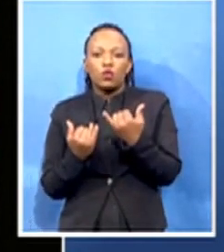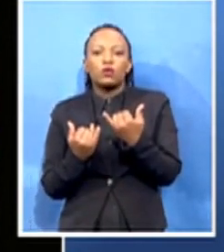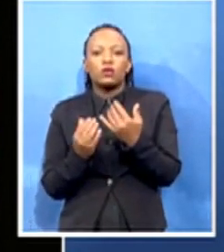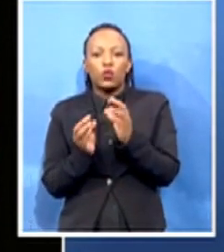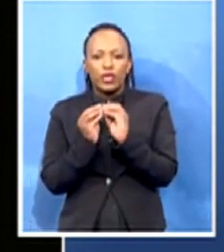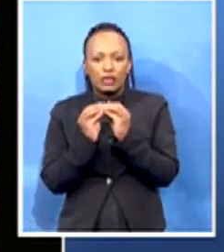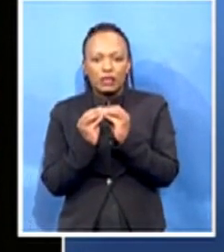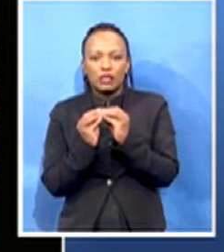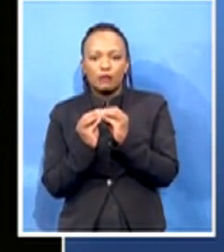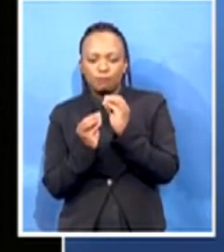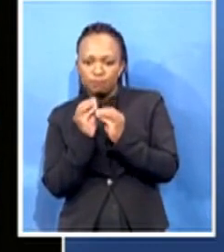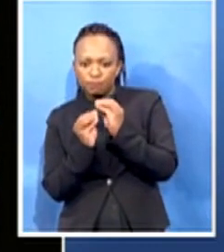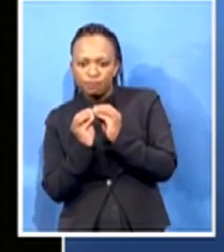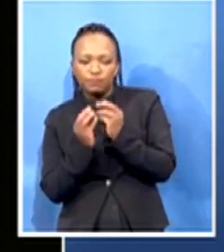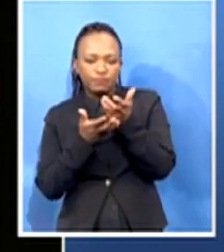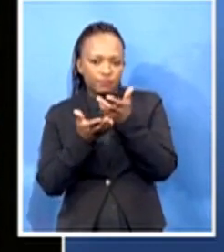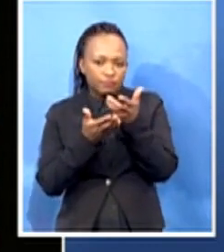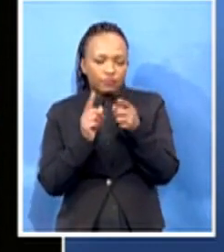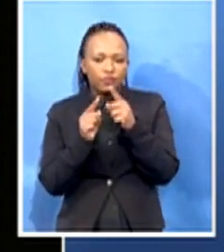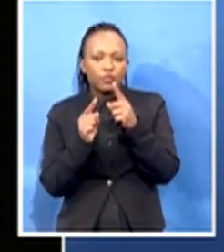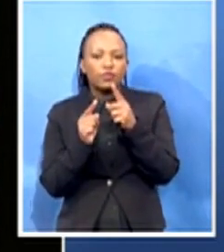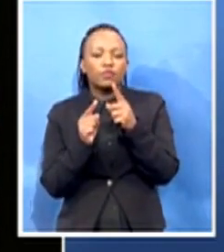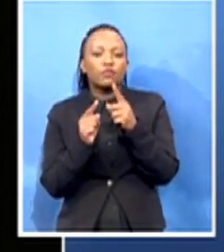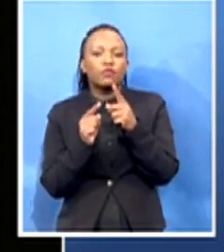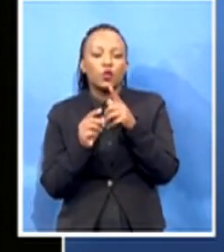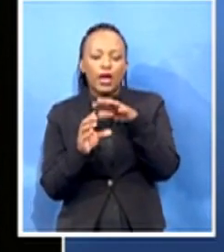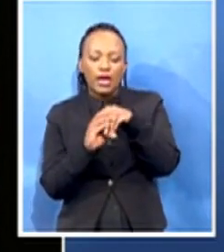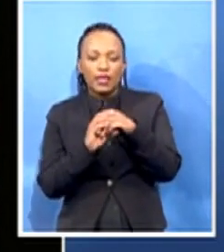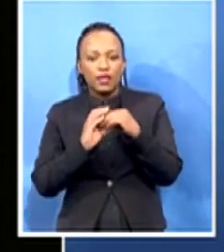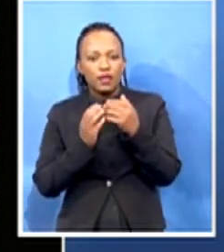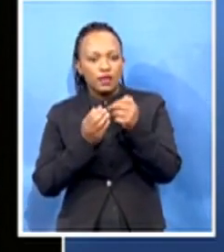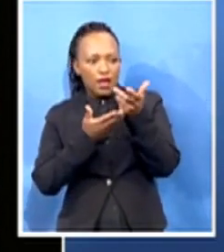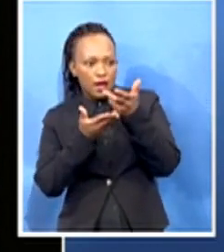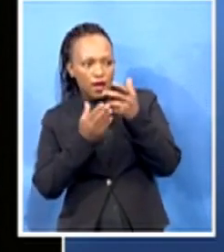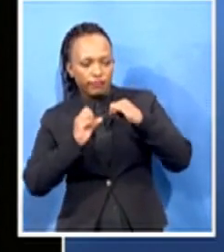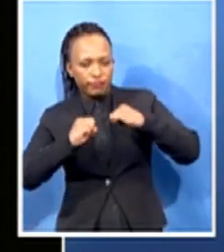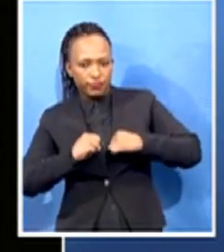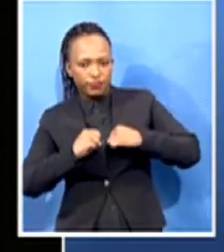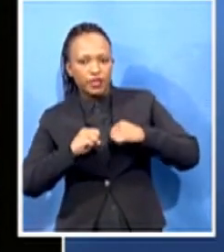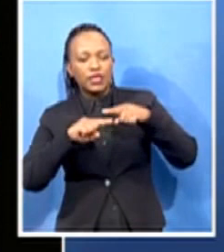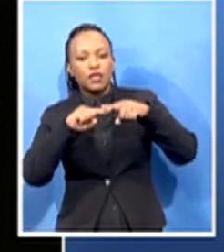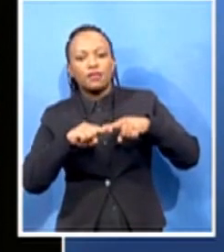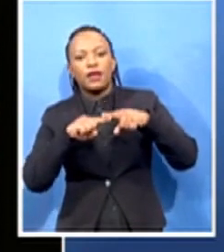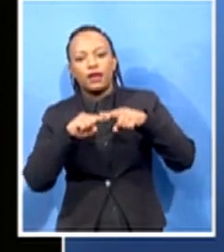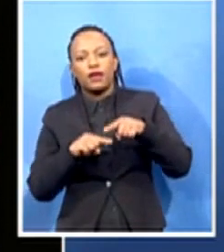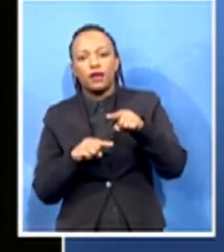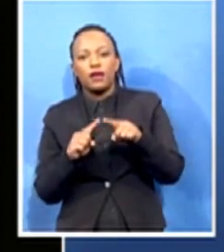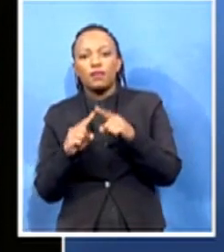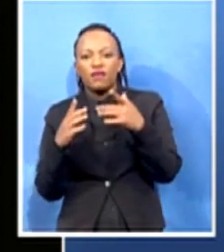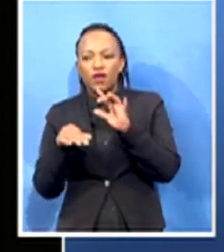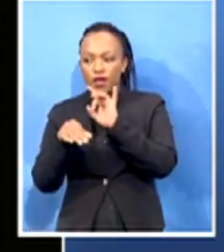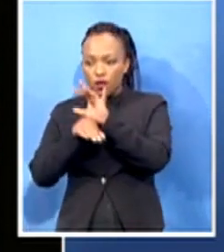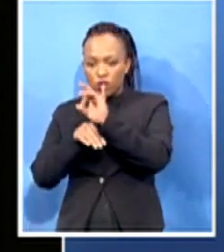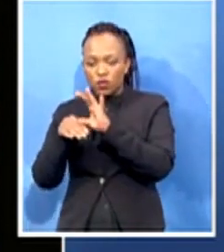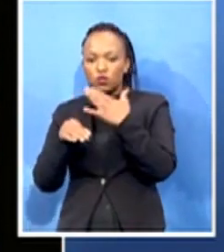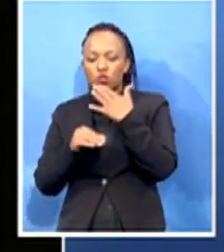the sentence inside the agreement in principle. Yes, I consulted with the branch committees. In